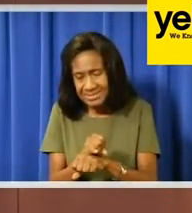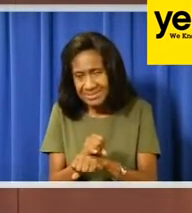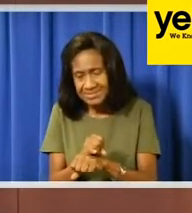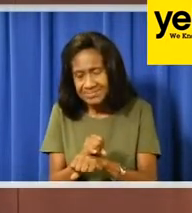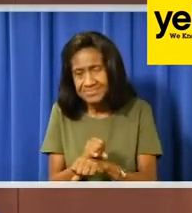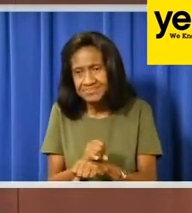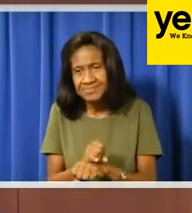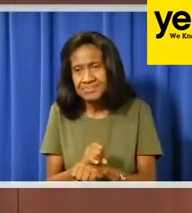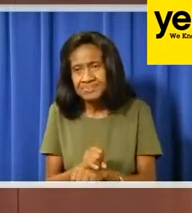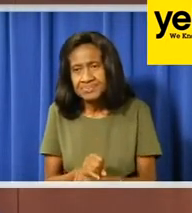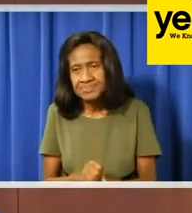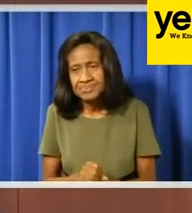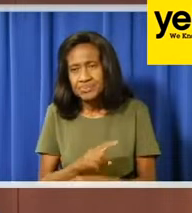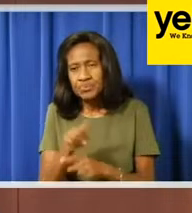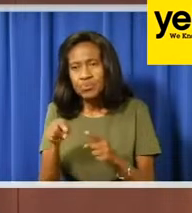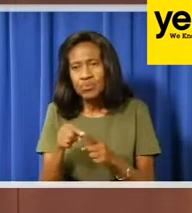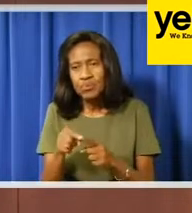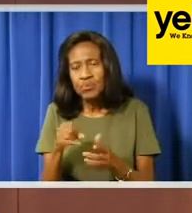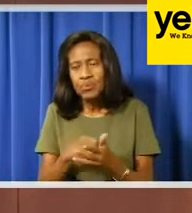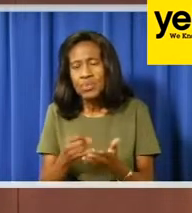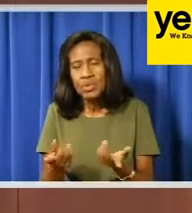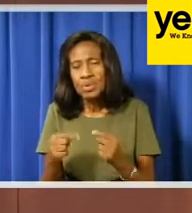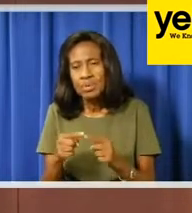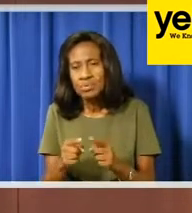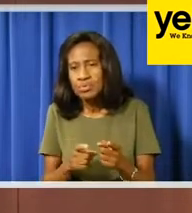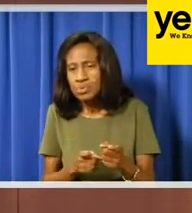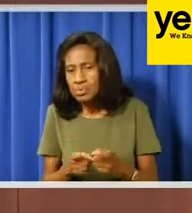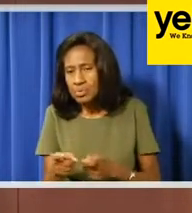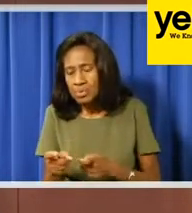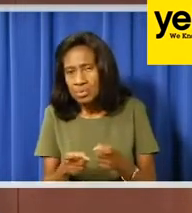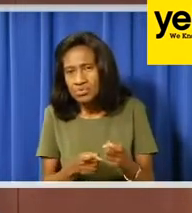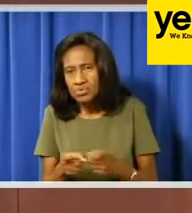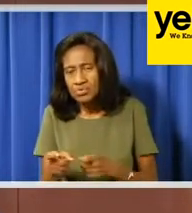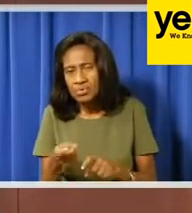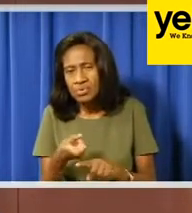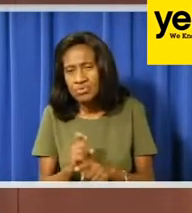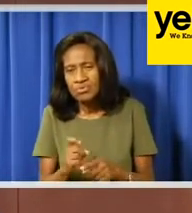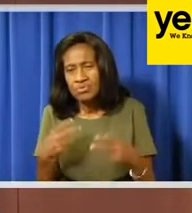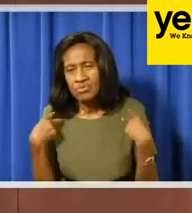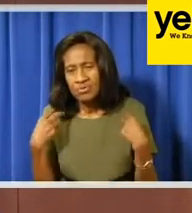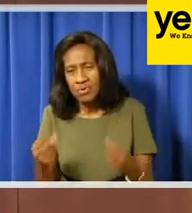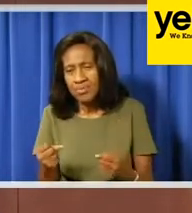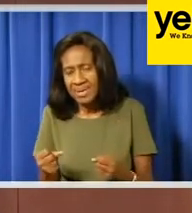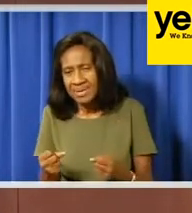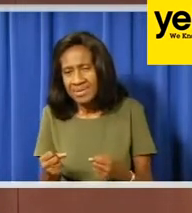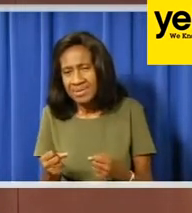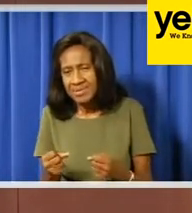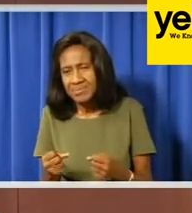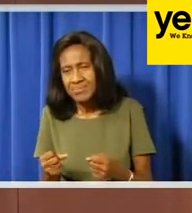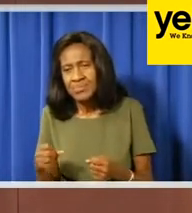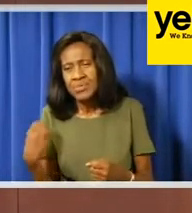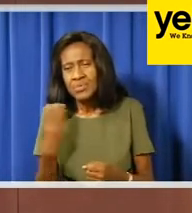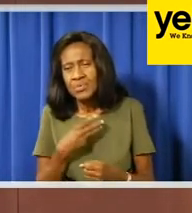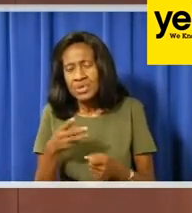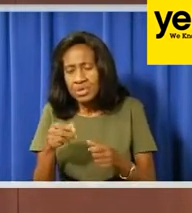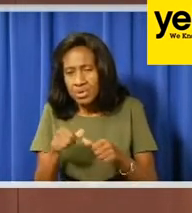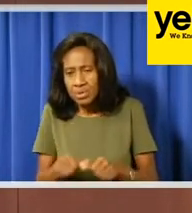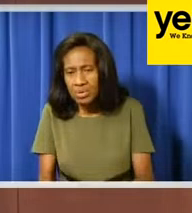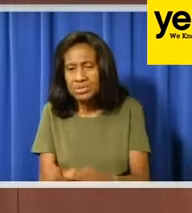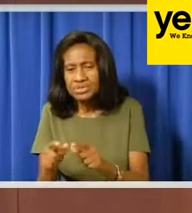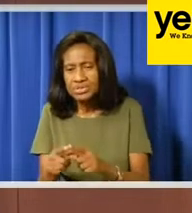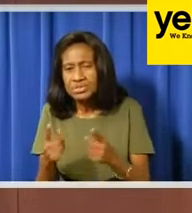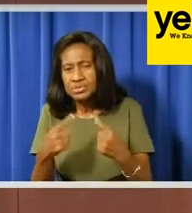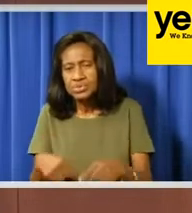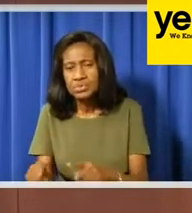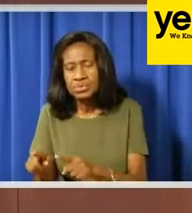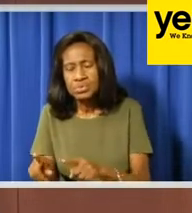coronavirus on island. When it comes to management of this case from a public health perspective, definitely we'll continue to do contact tracing that we were doing